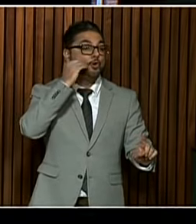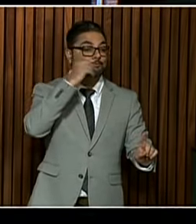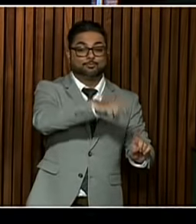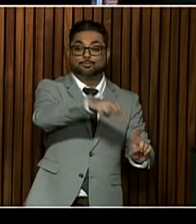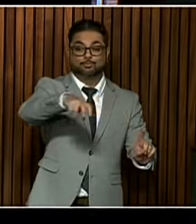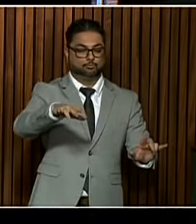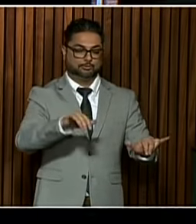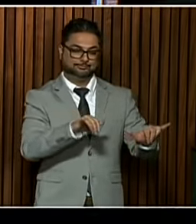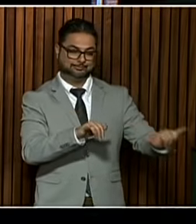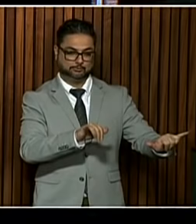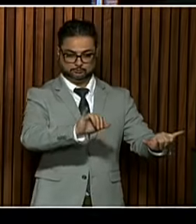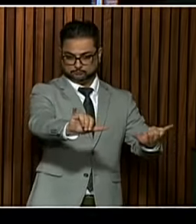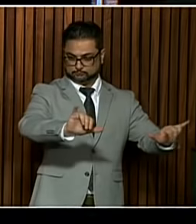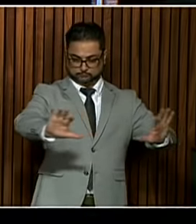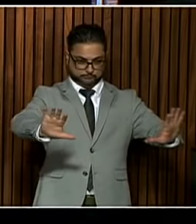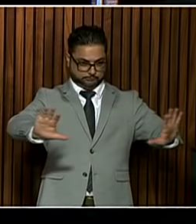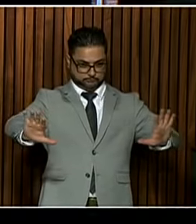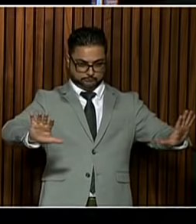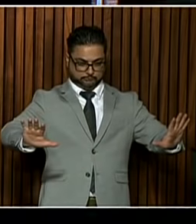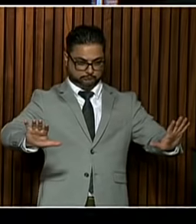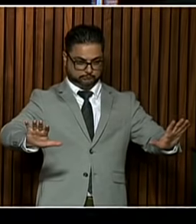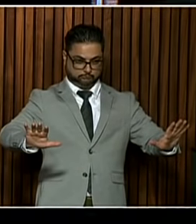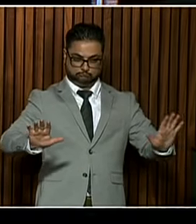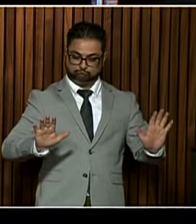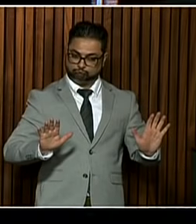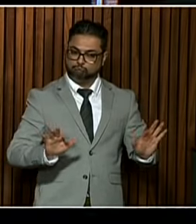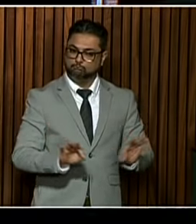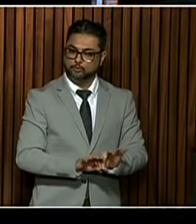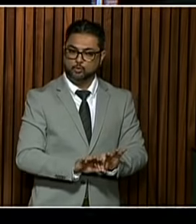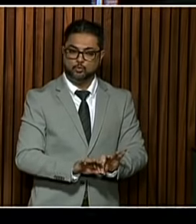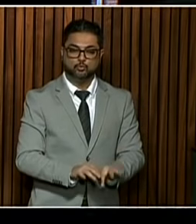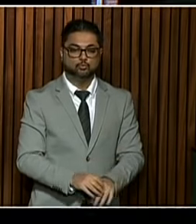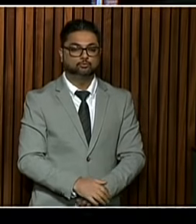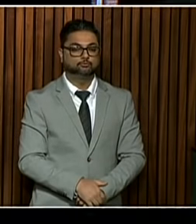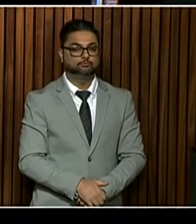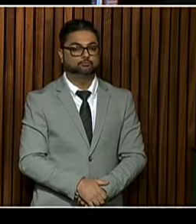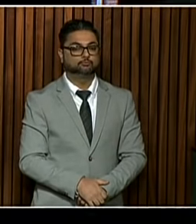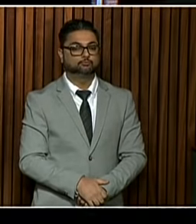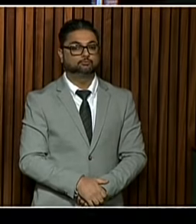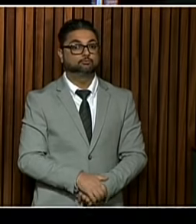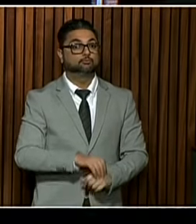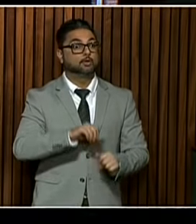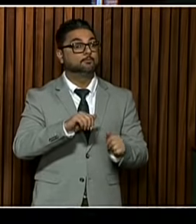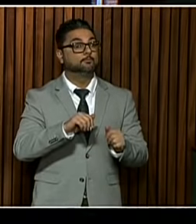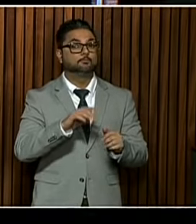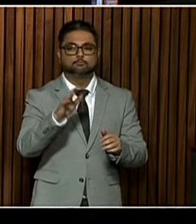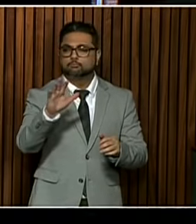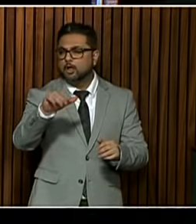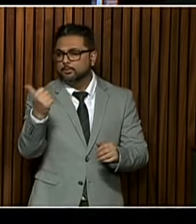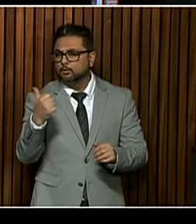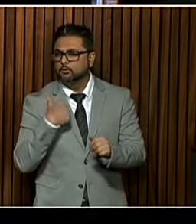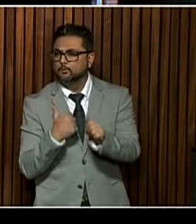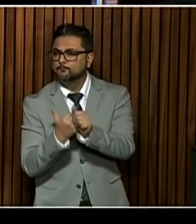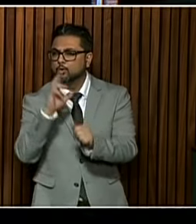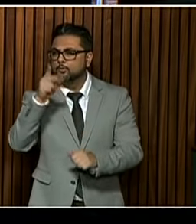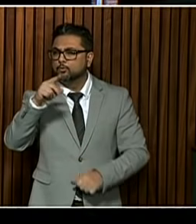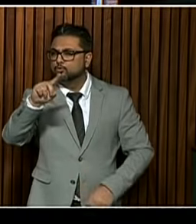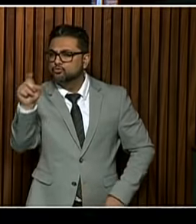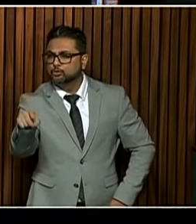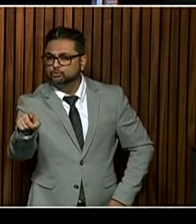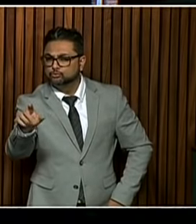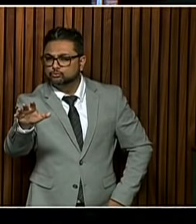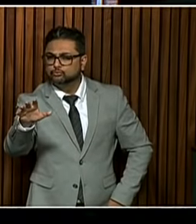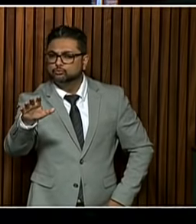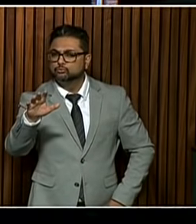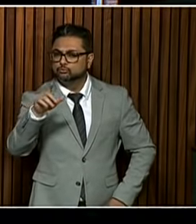what reason would there be to not just test everybody in the nursing home? Like, you say you're thinking about it. Why not just go ahead with